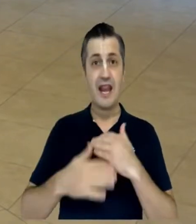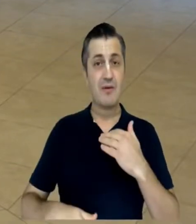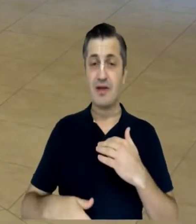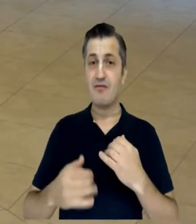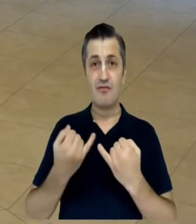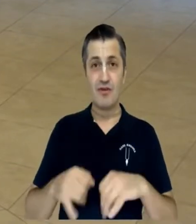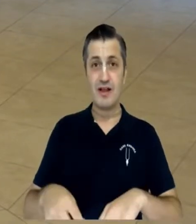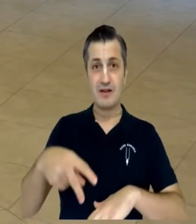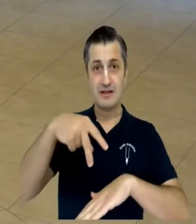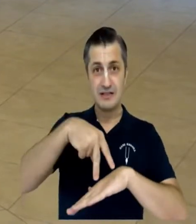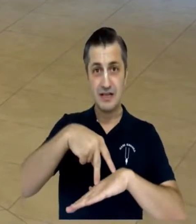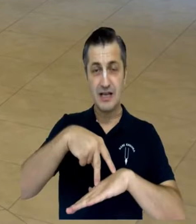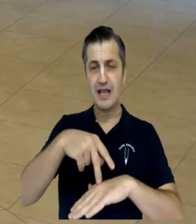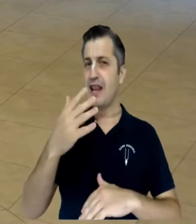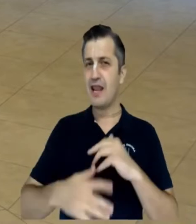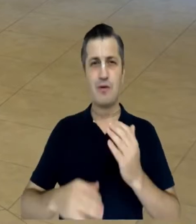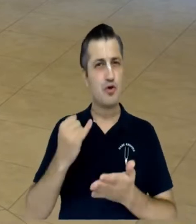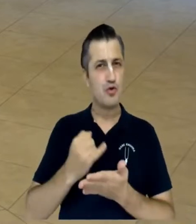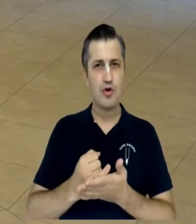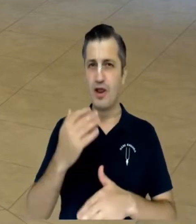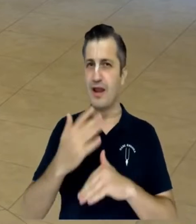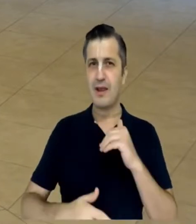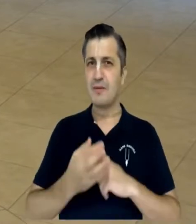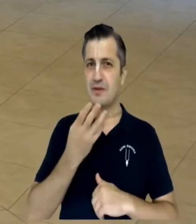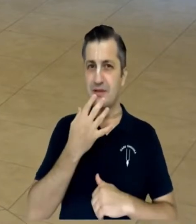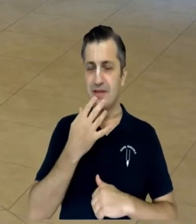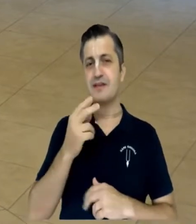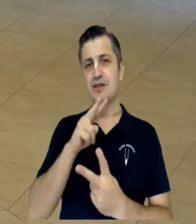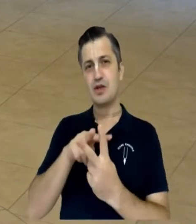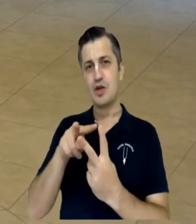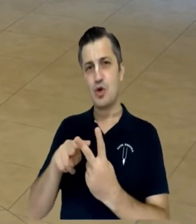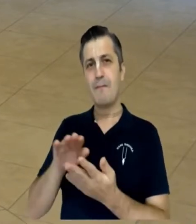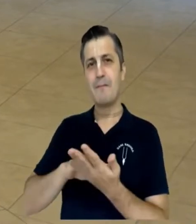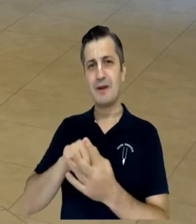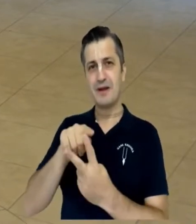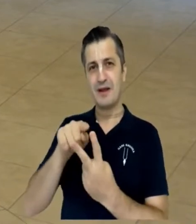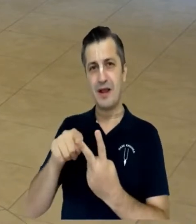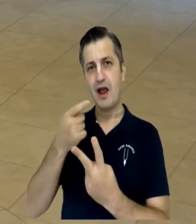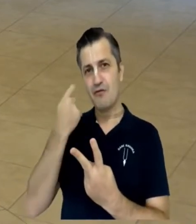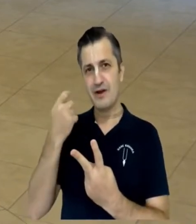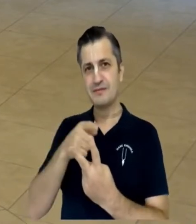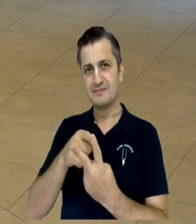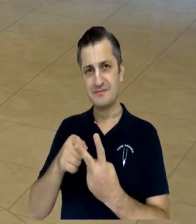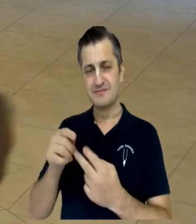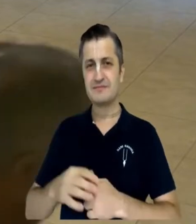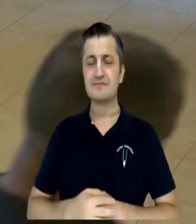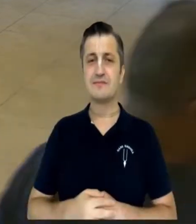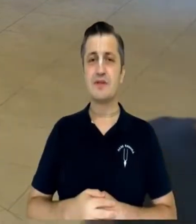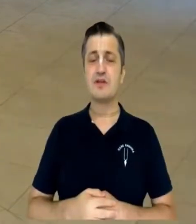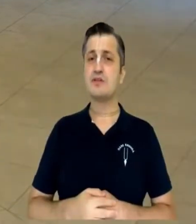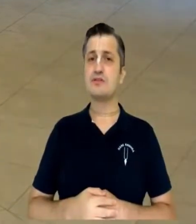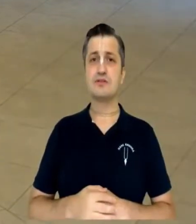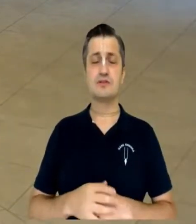a mistake. So I think this is good to know beforehand. So in regards to being fallible,